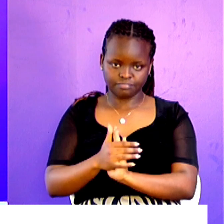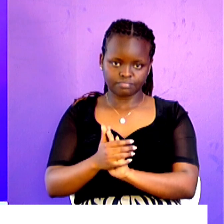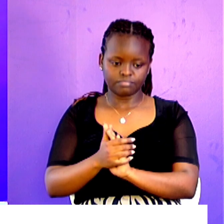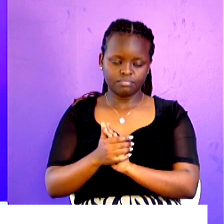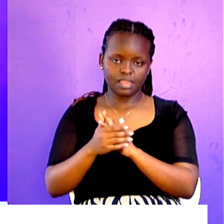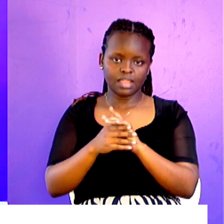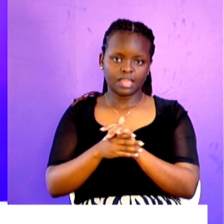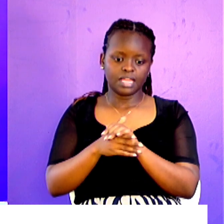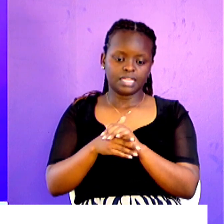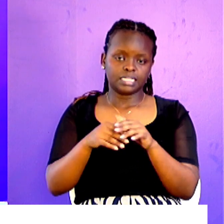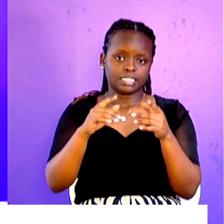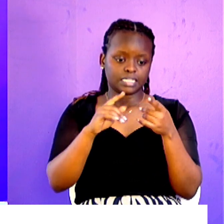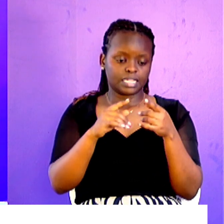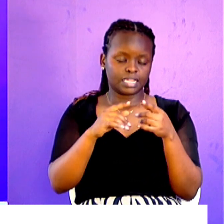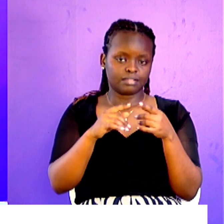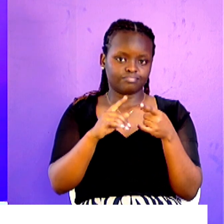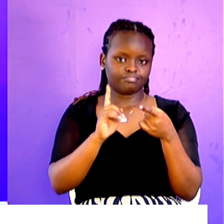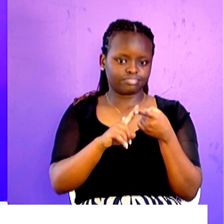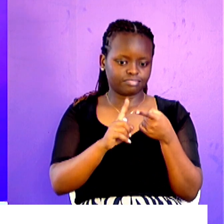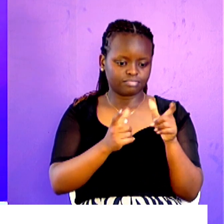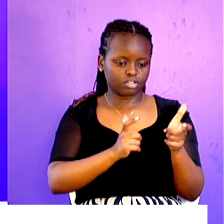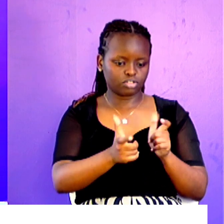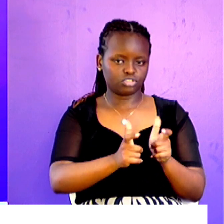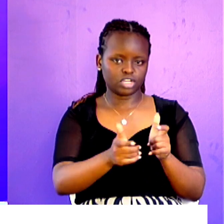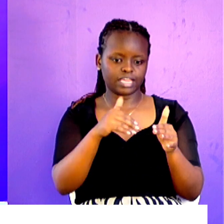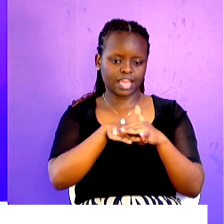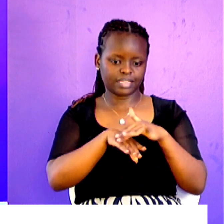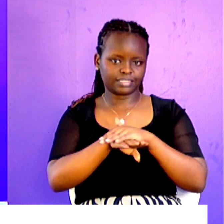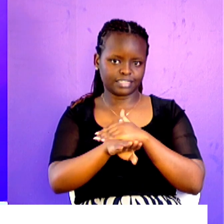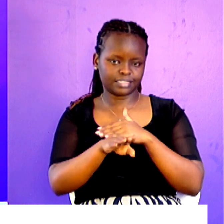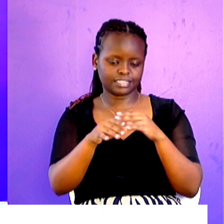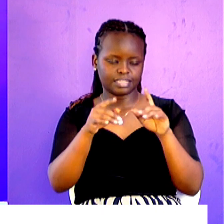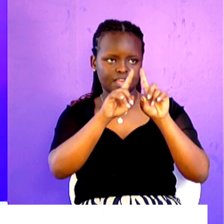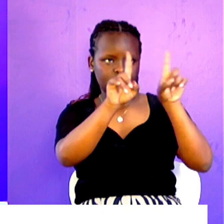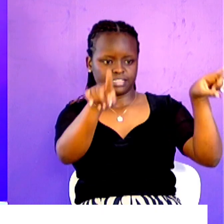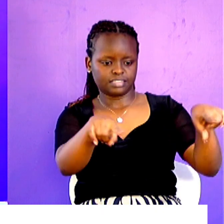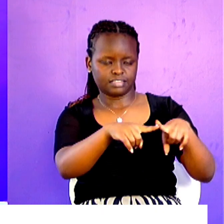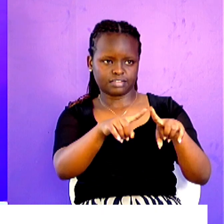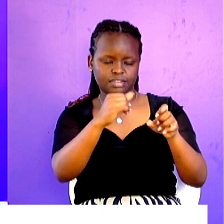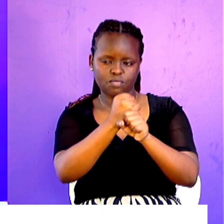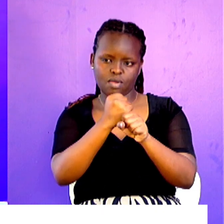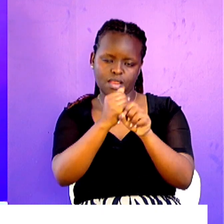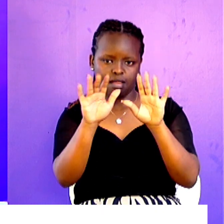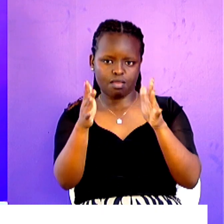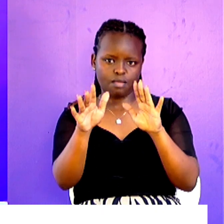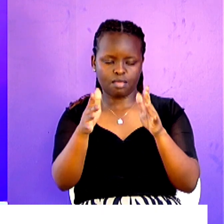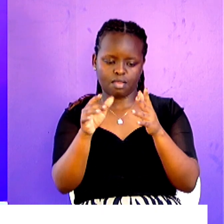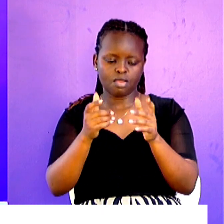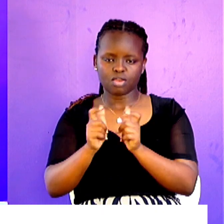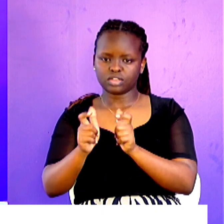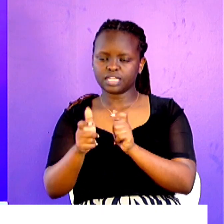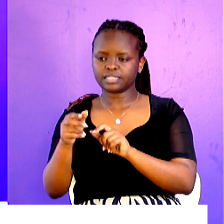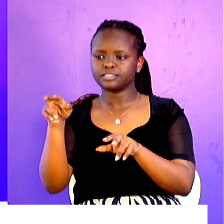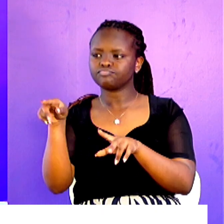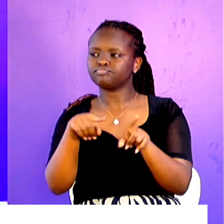of security duties such as controlling access, operating screening equipment, conducting patrols,